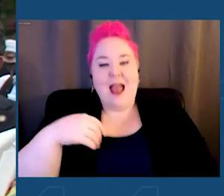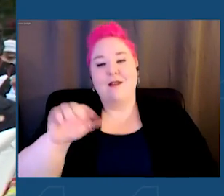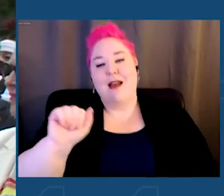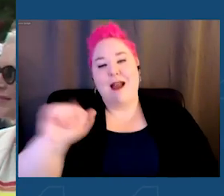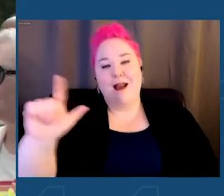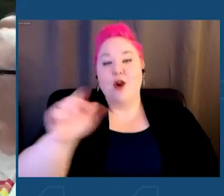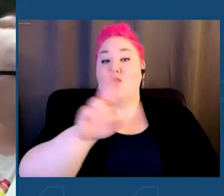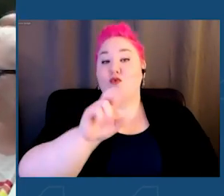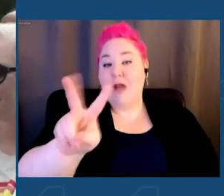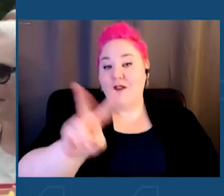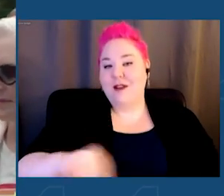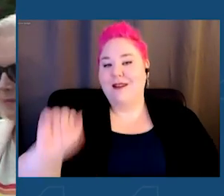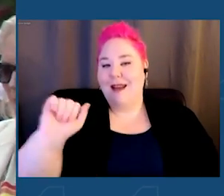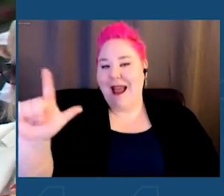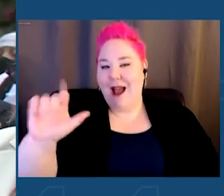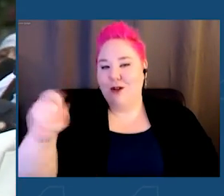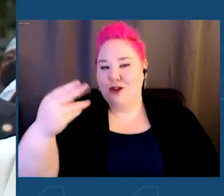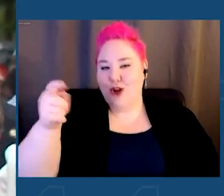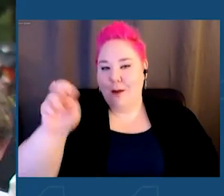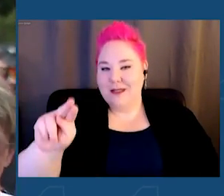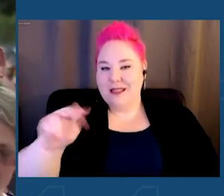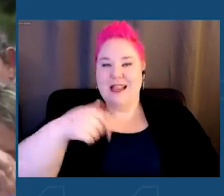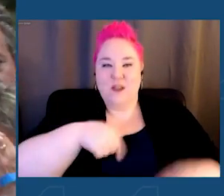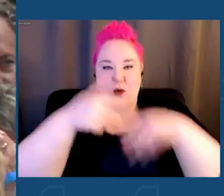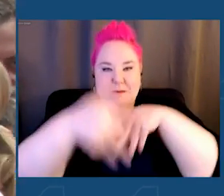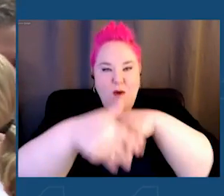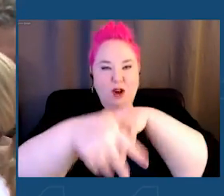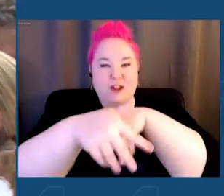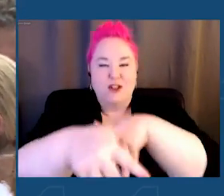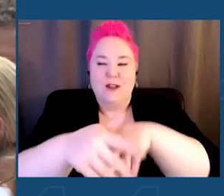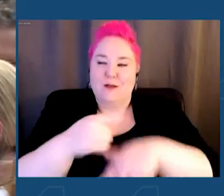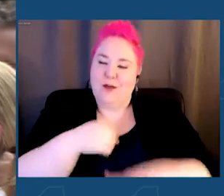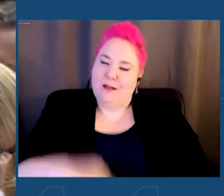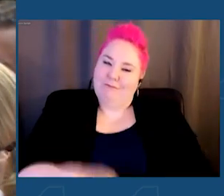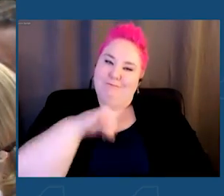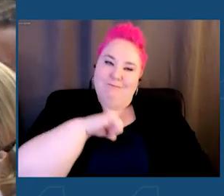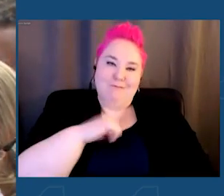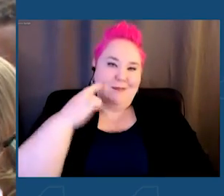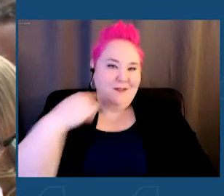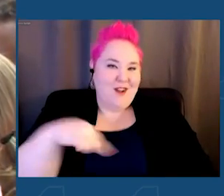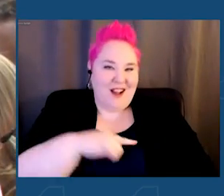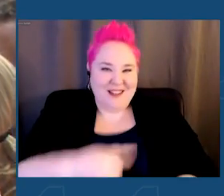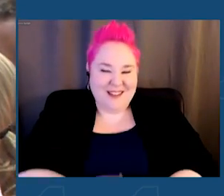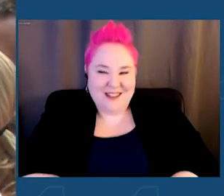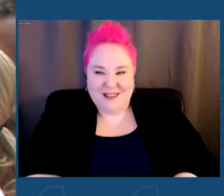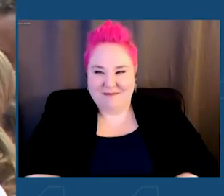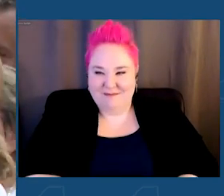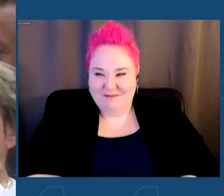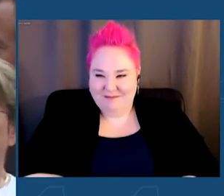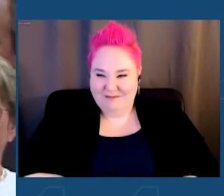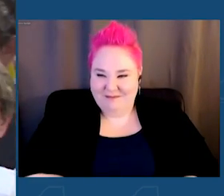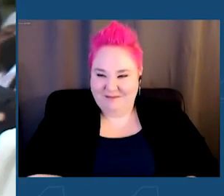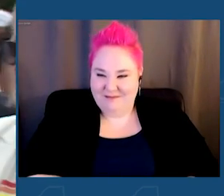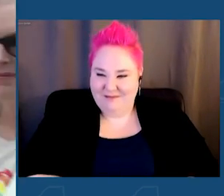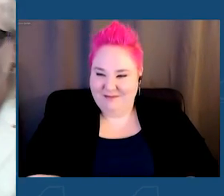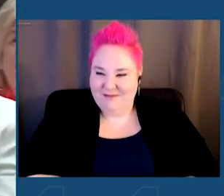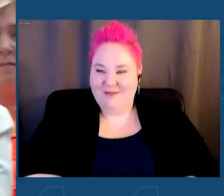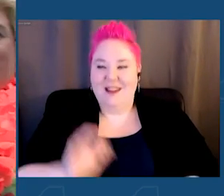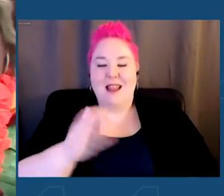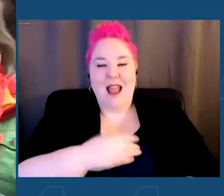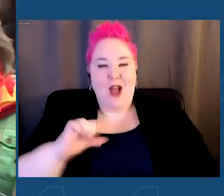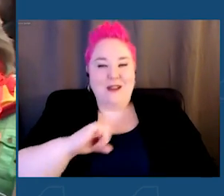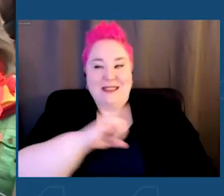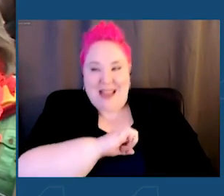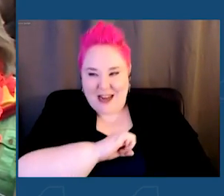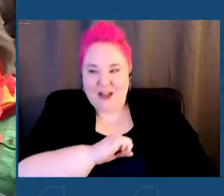shoulder to shoulder with us as we march forward is also a huge point of pride for us today, Reverend Al. And our senator, again, a champion in Washington,